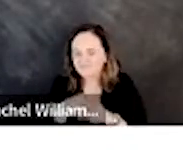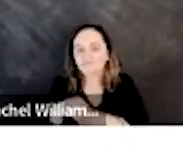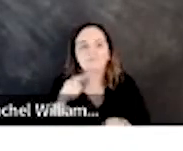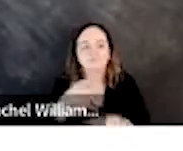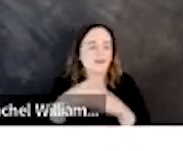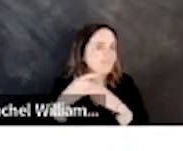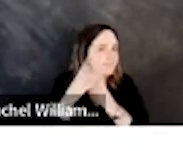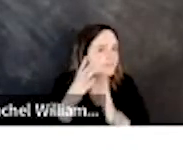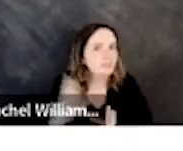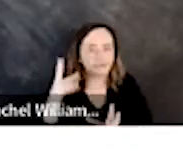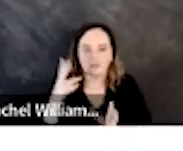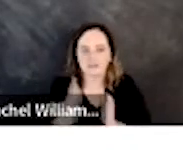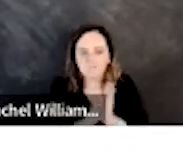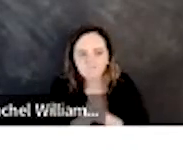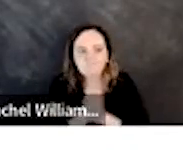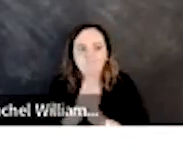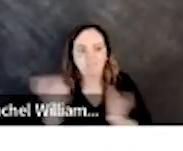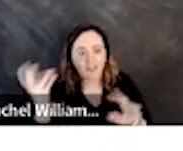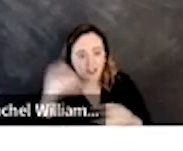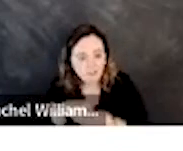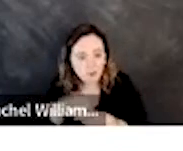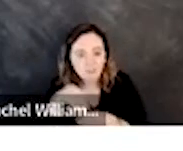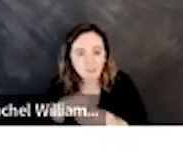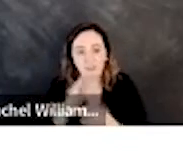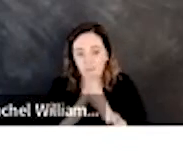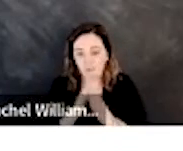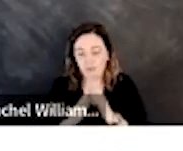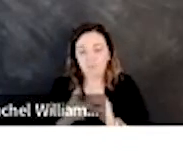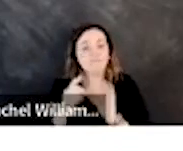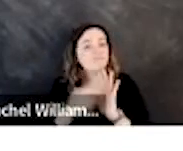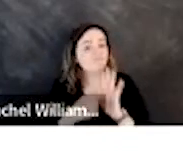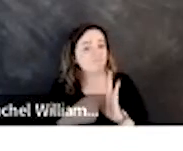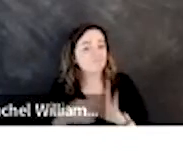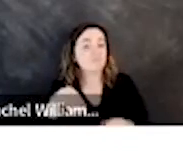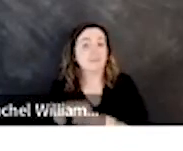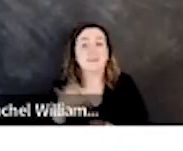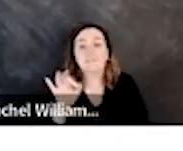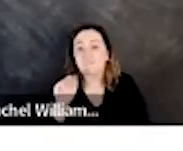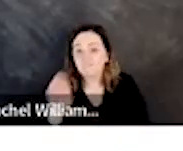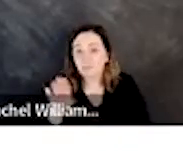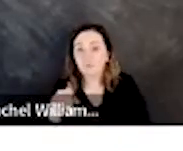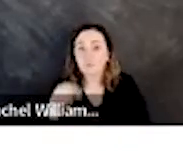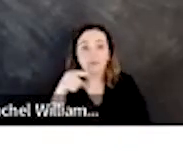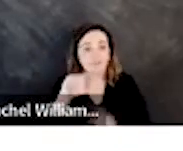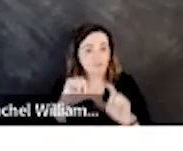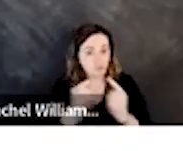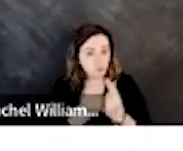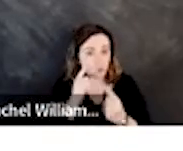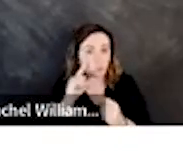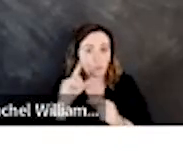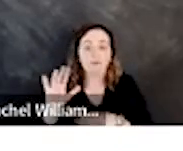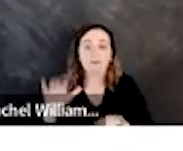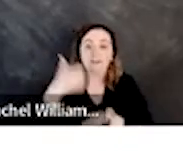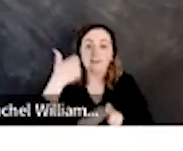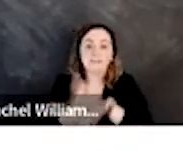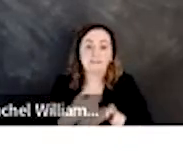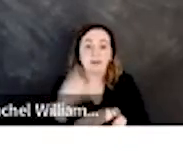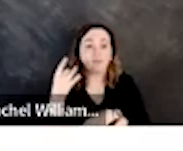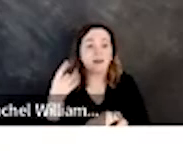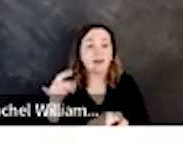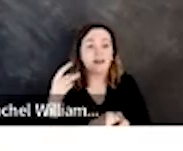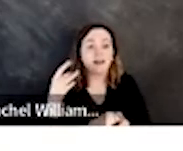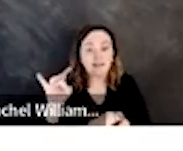in the community. For example, in February, Park Scholars organized the 18th annual Krispy